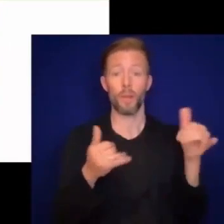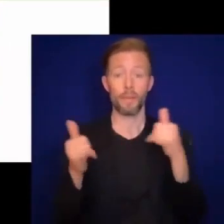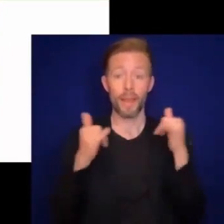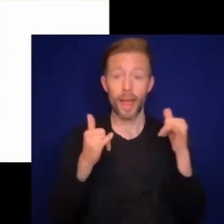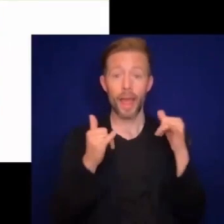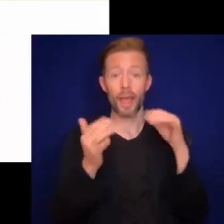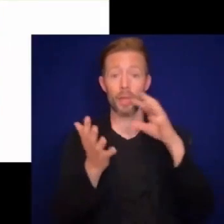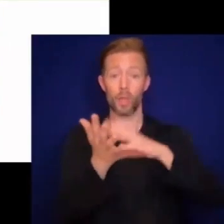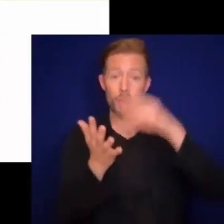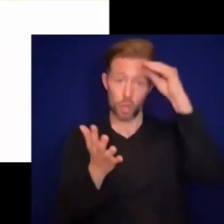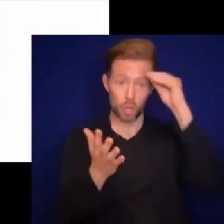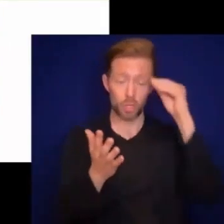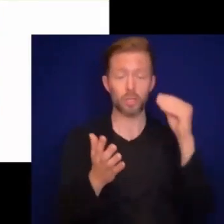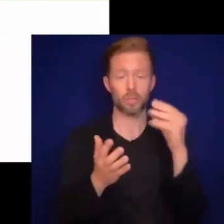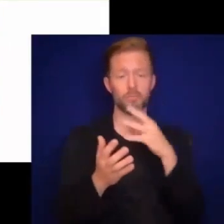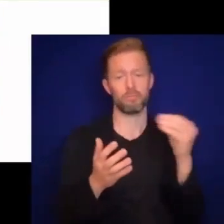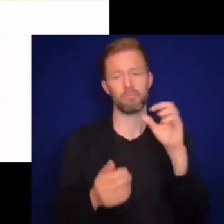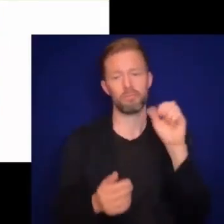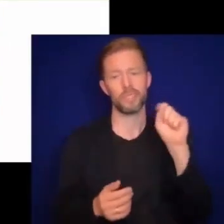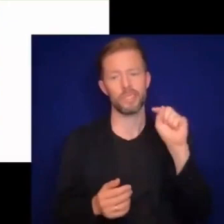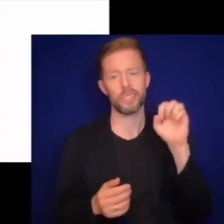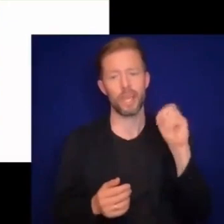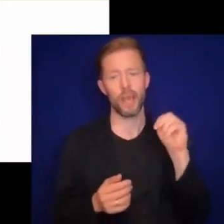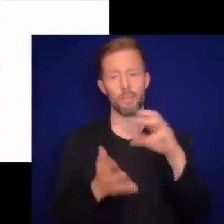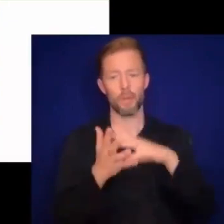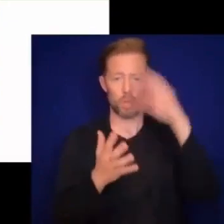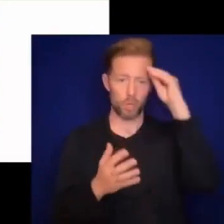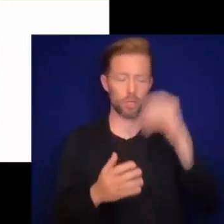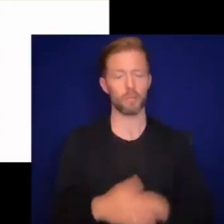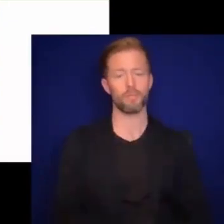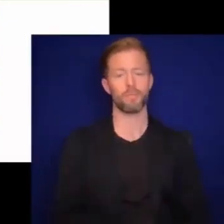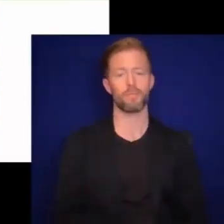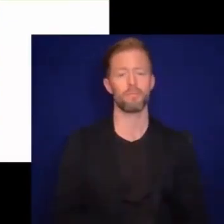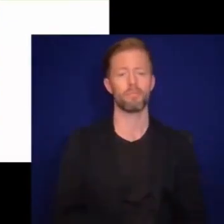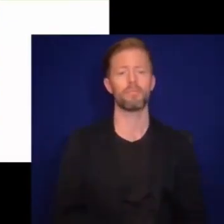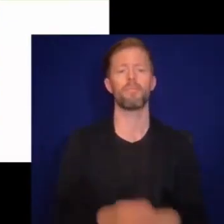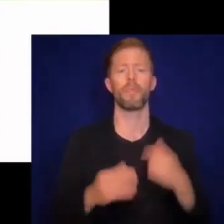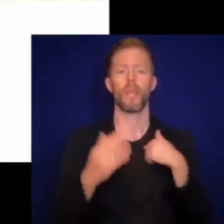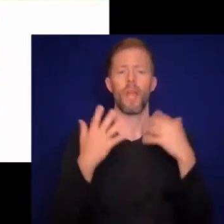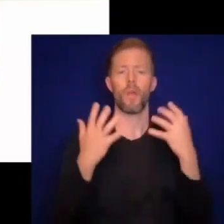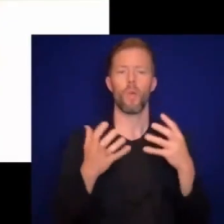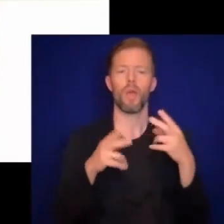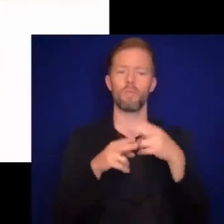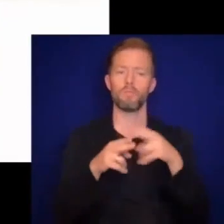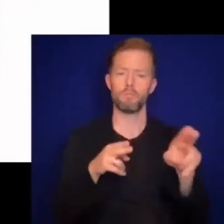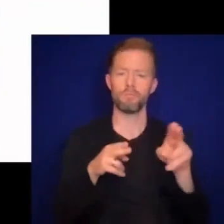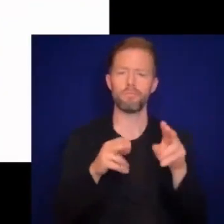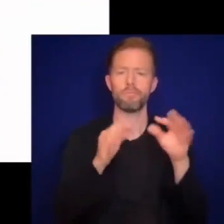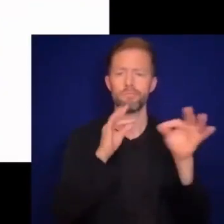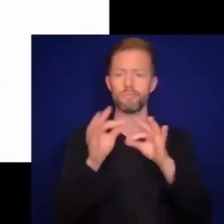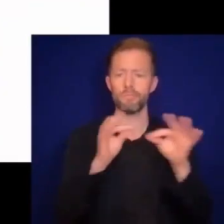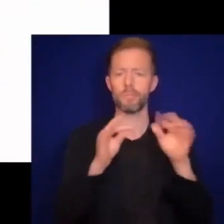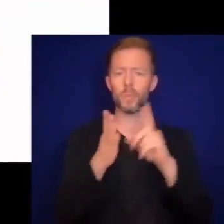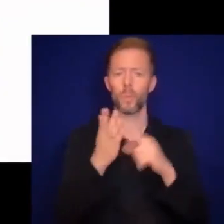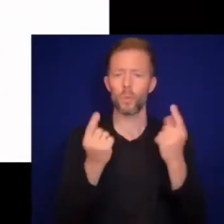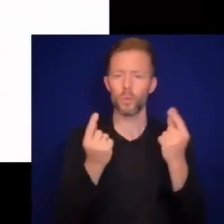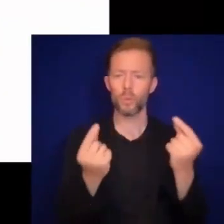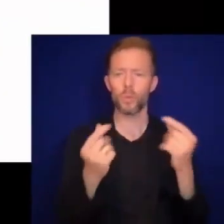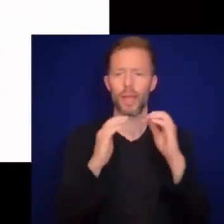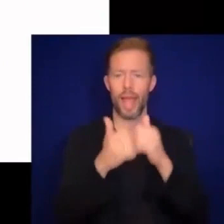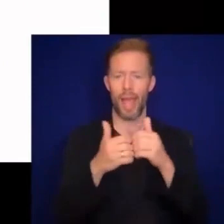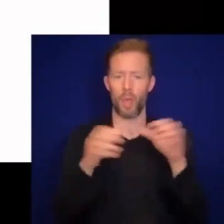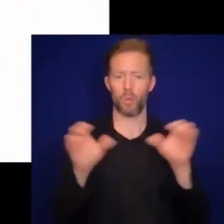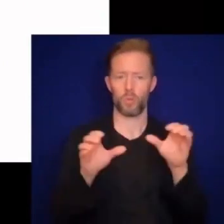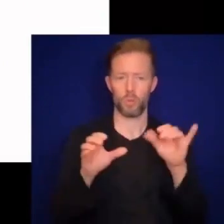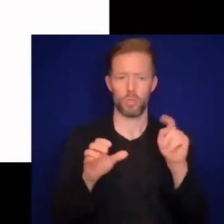learning and STEM learning. Let me briefly tell you what we do and how we